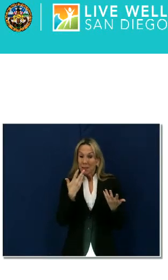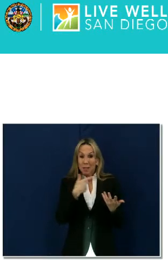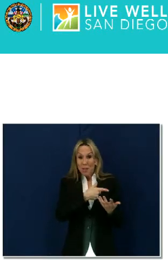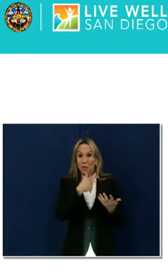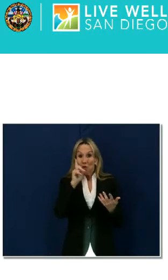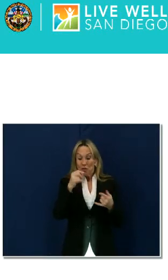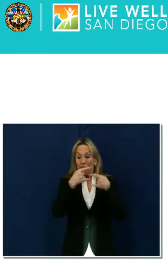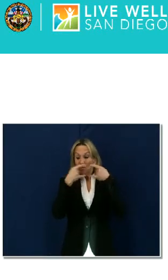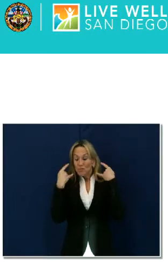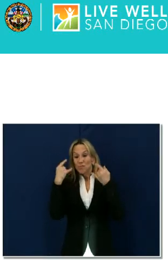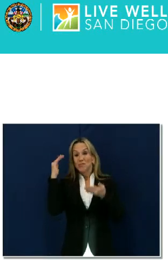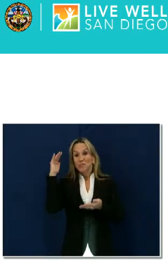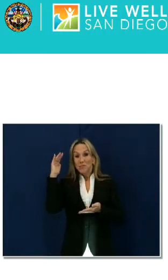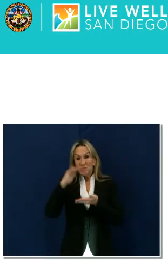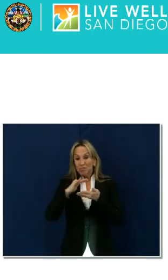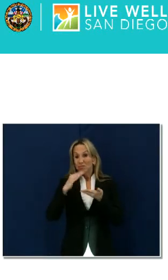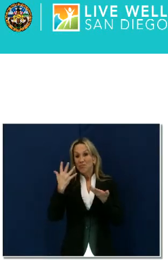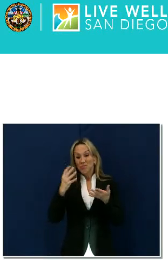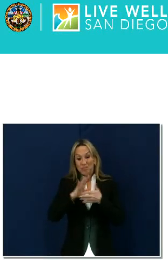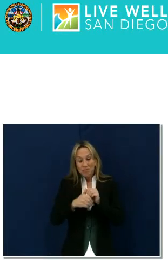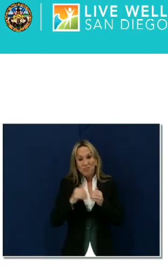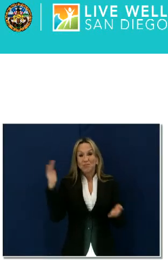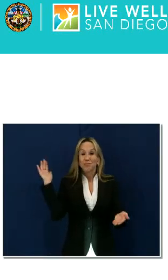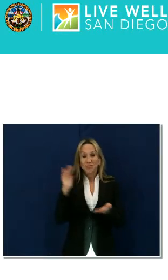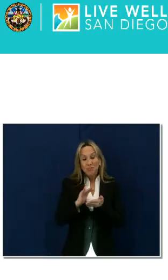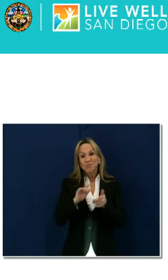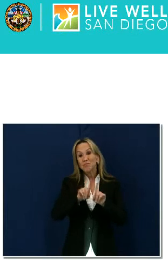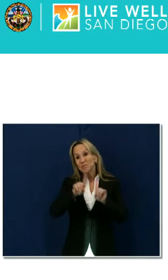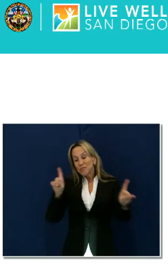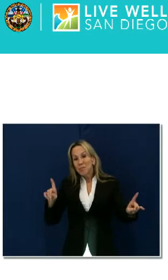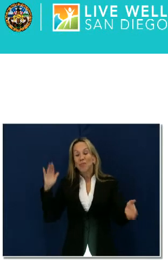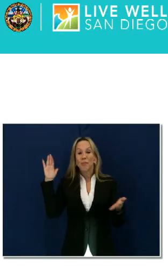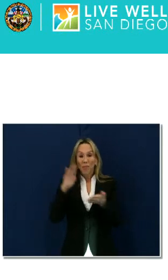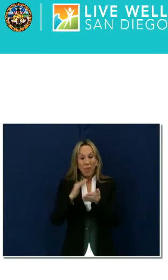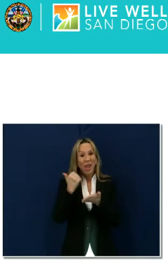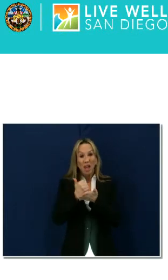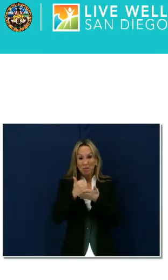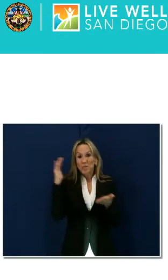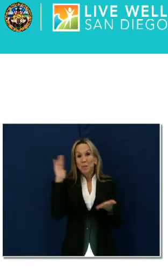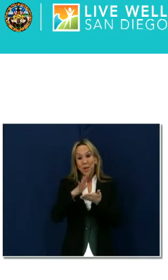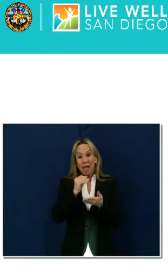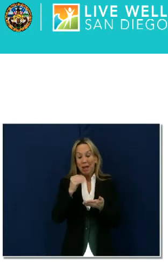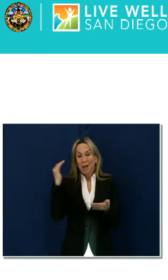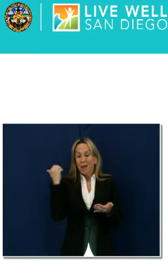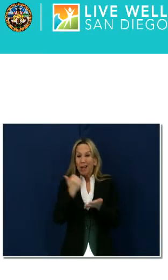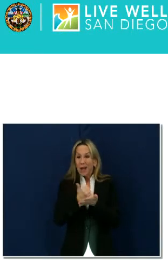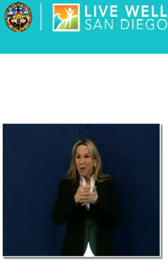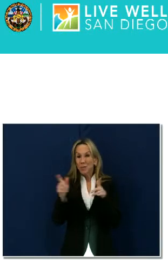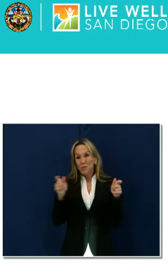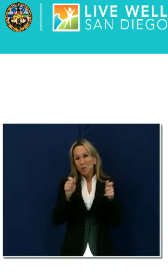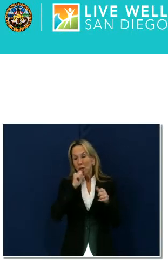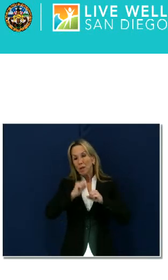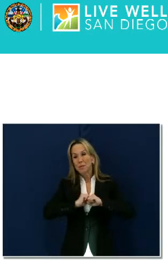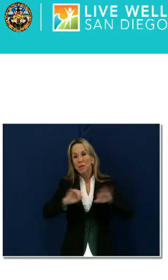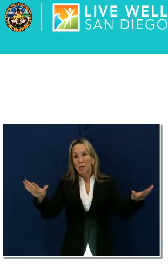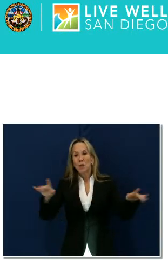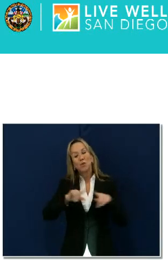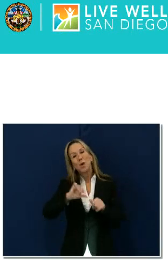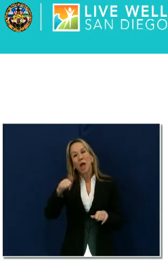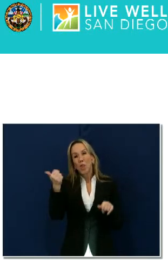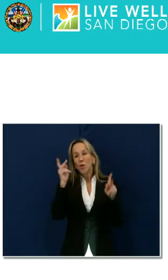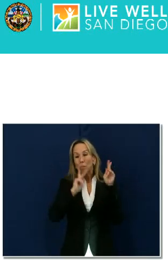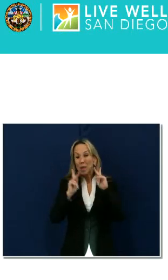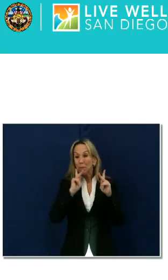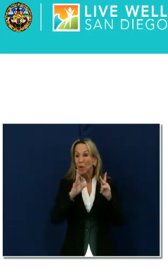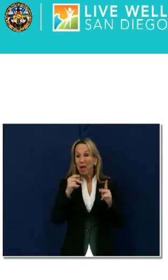reduce the chance of contracting COVID-19 or transmitting the virus to others. And